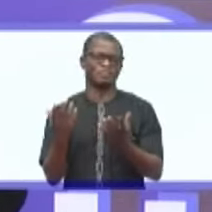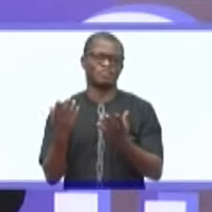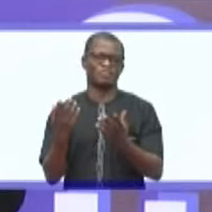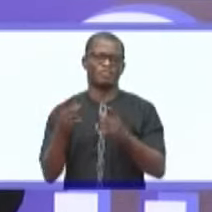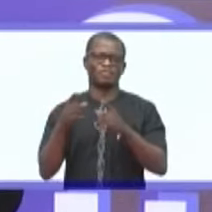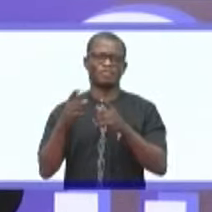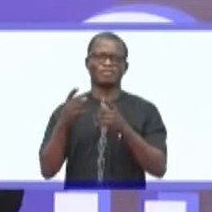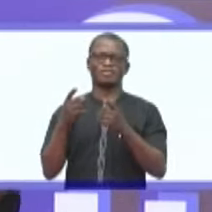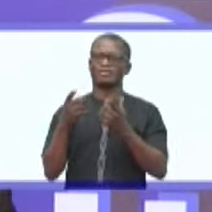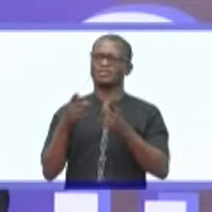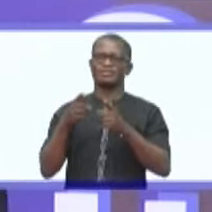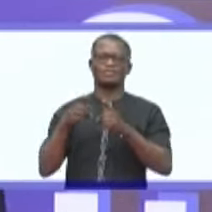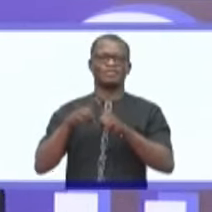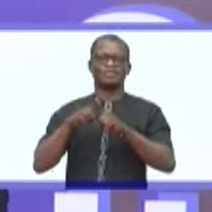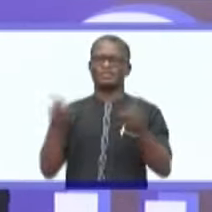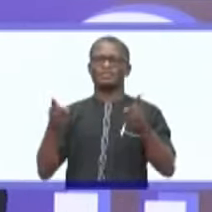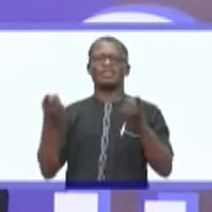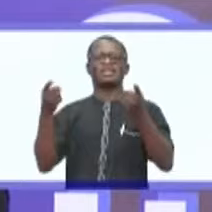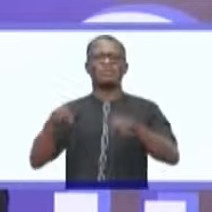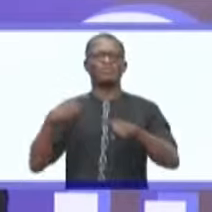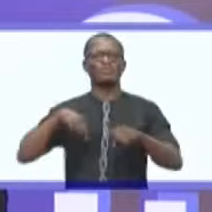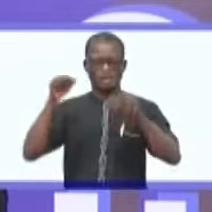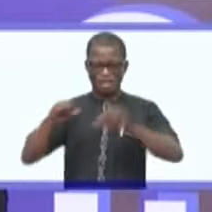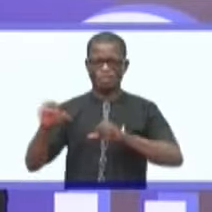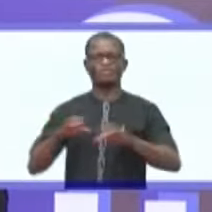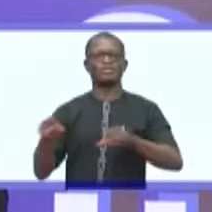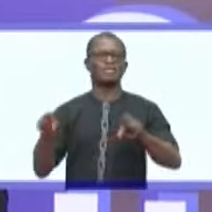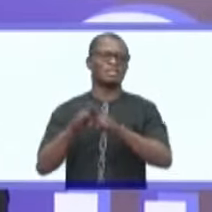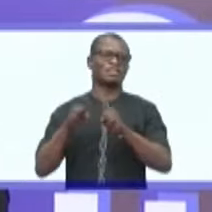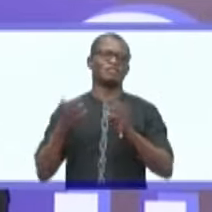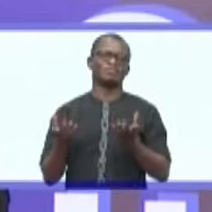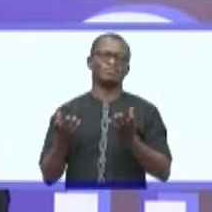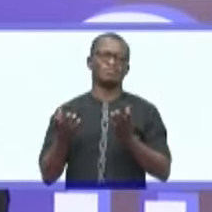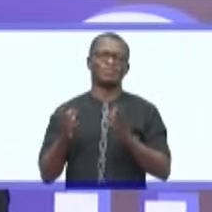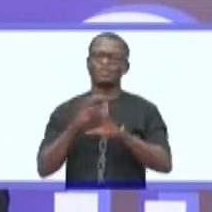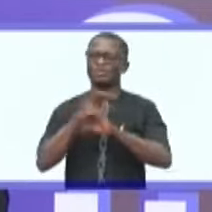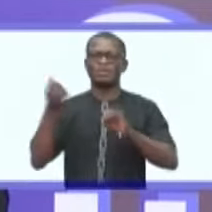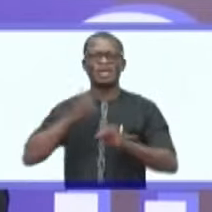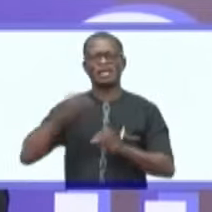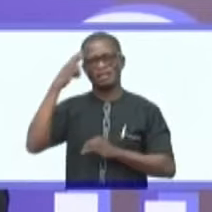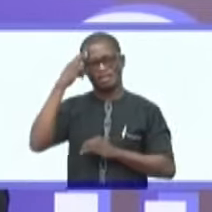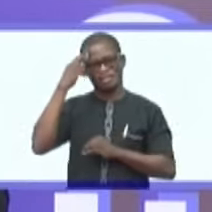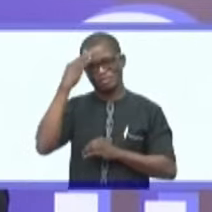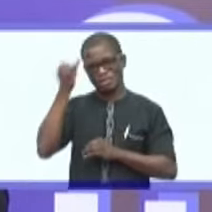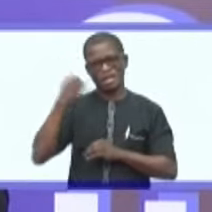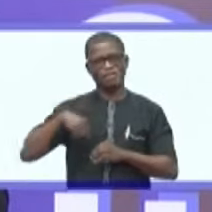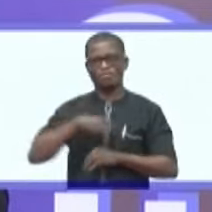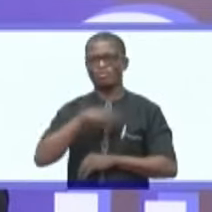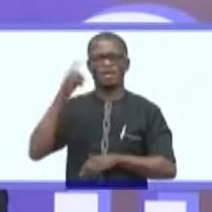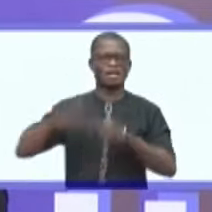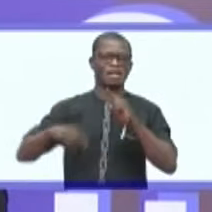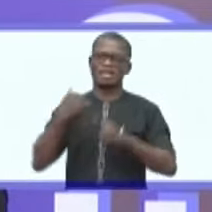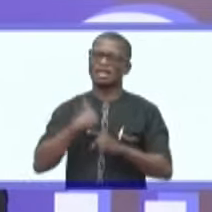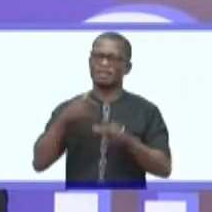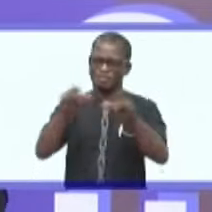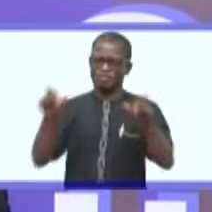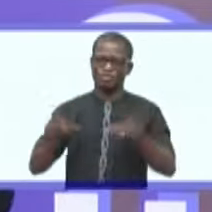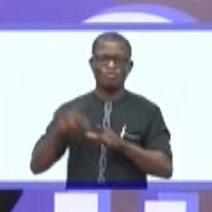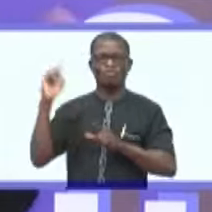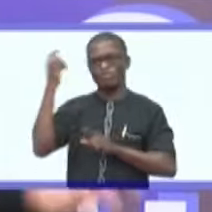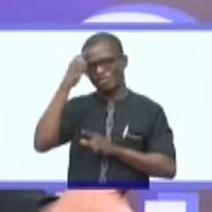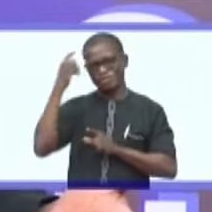the difference was clear. We can do the same thing nationally. There's no reason why we should not have local government